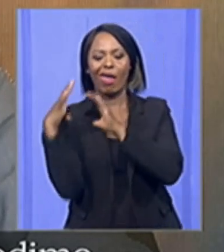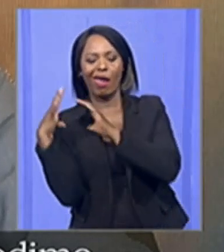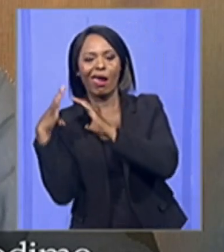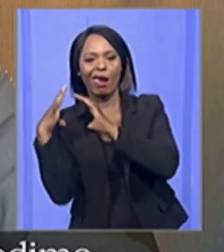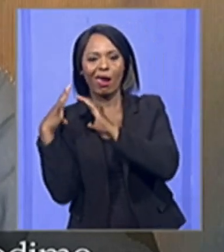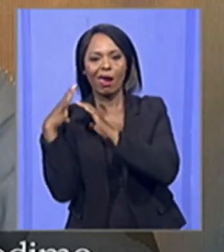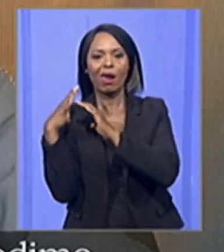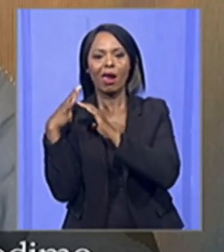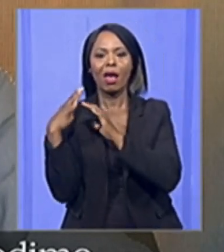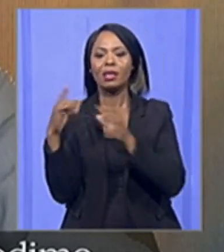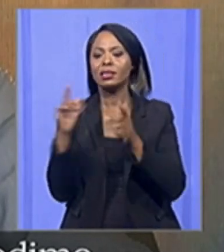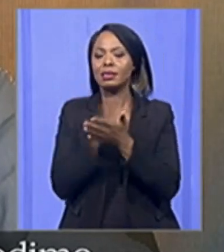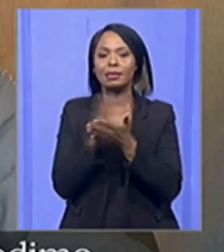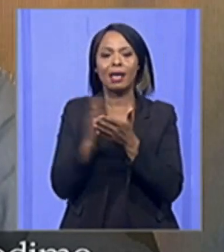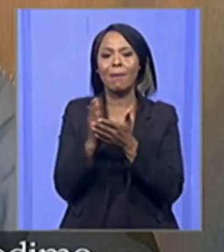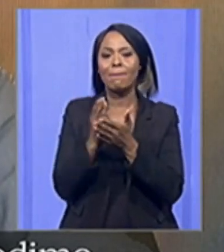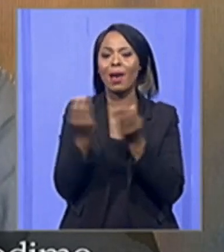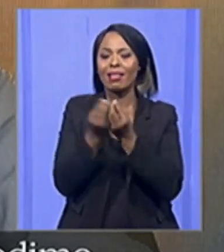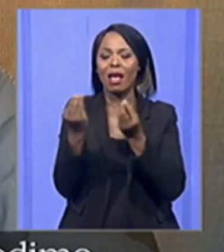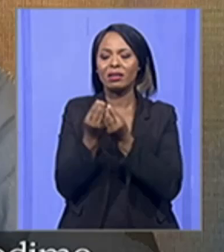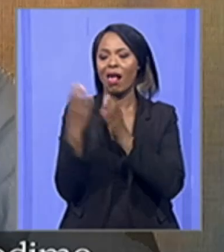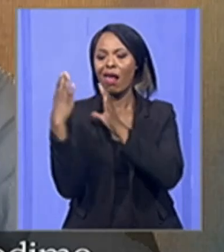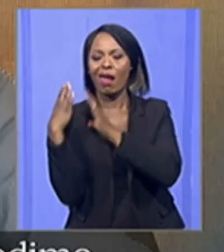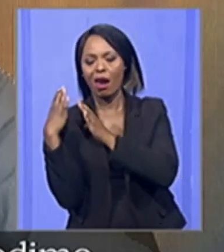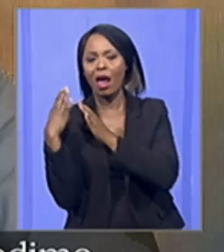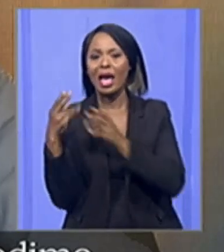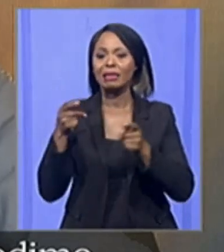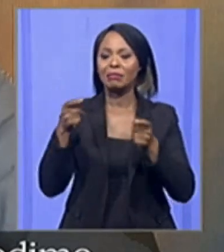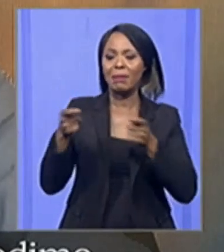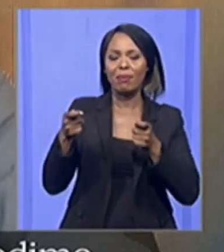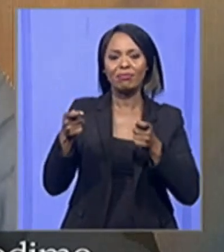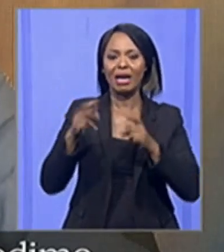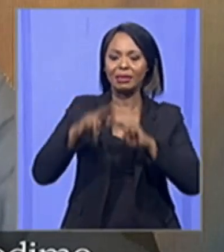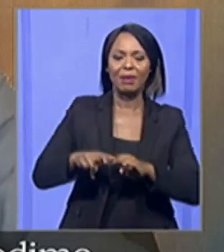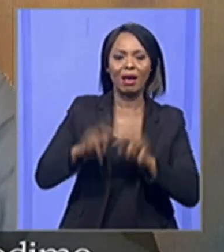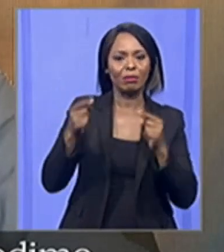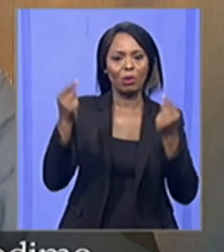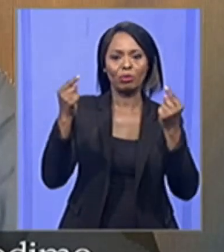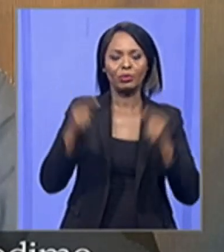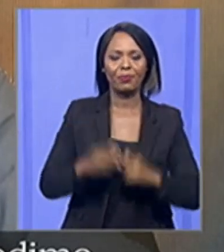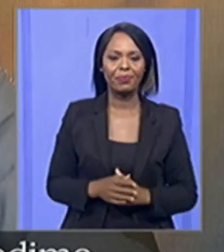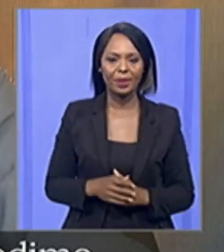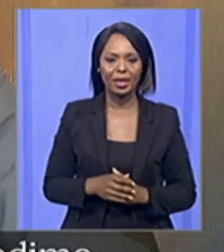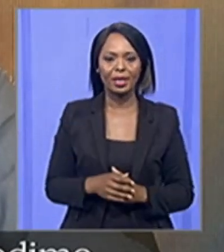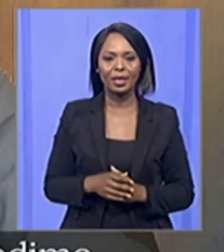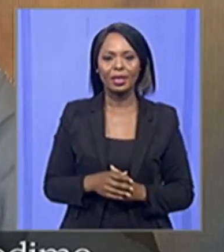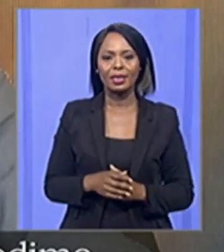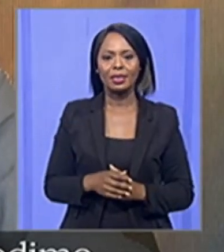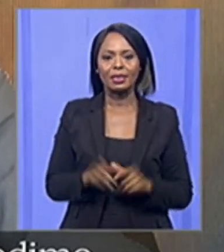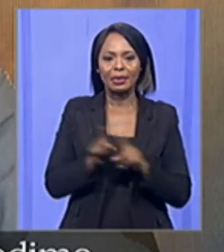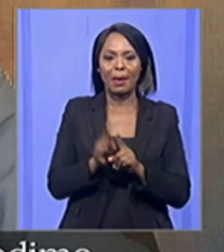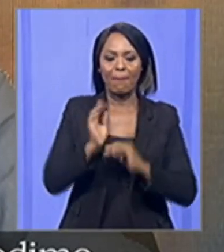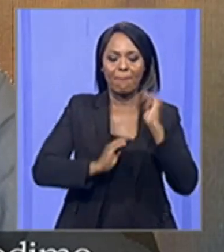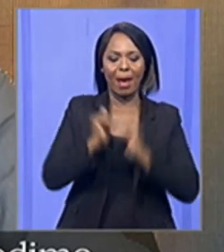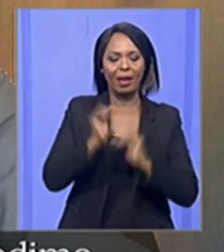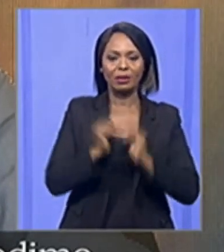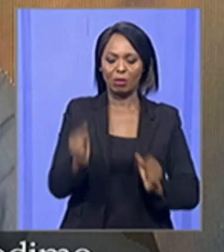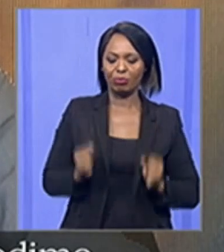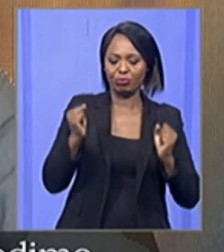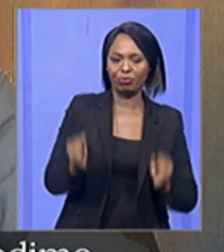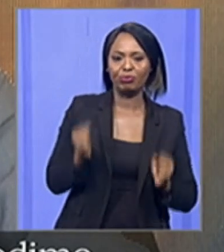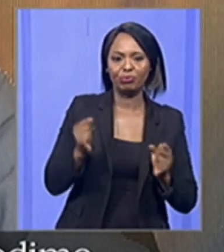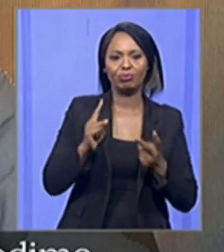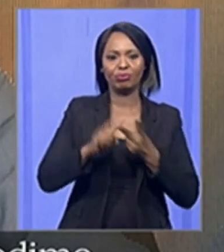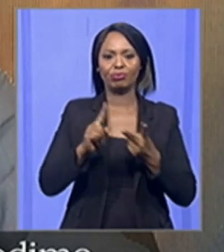can do. They can manage the funding, but they can't build railway lines. They can't build power stations. They